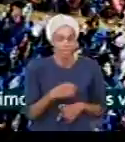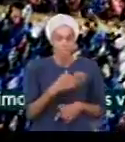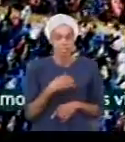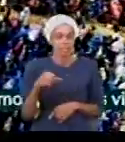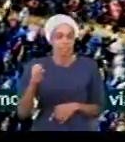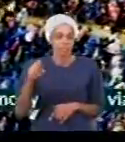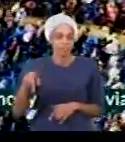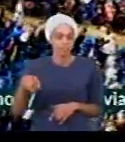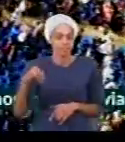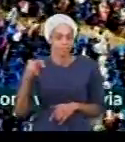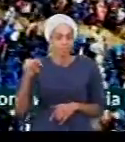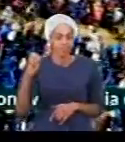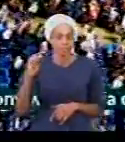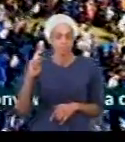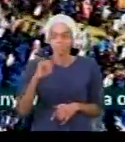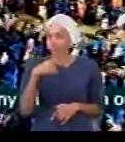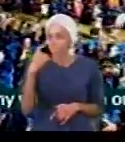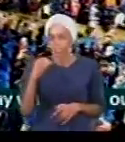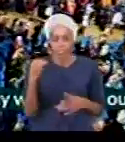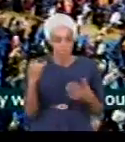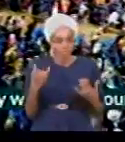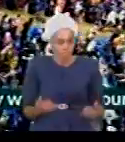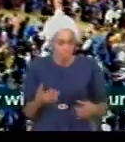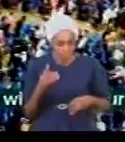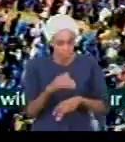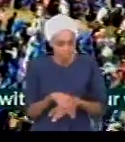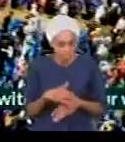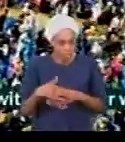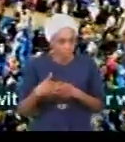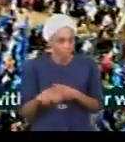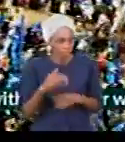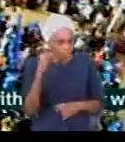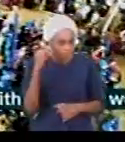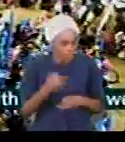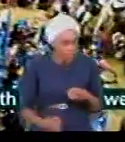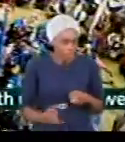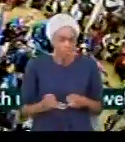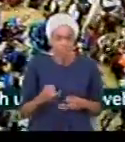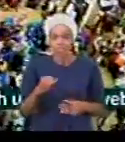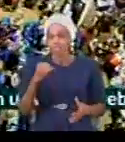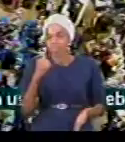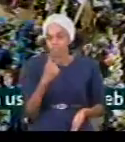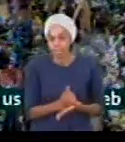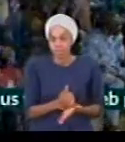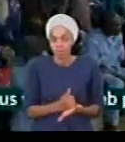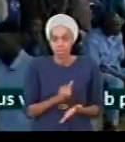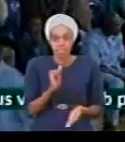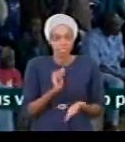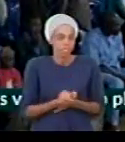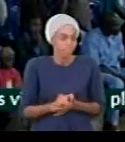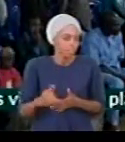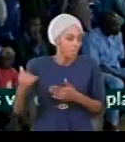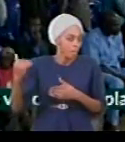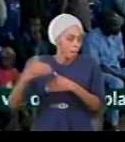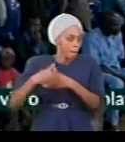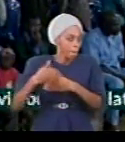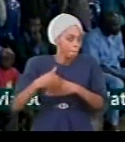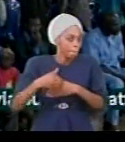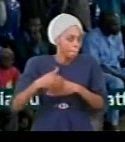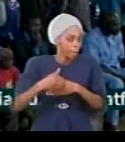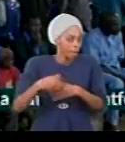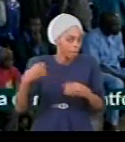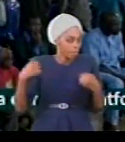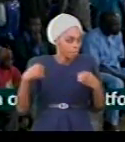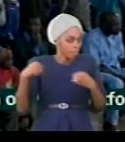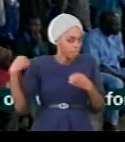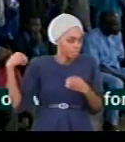spine pain completely disappeared. Indeed. Glory to God. Indeed, glory to God. As we bring you this from